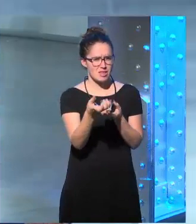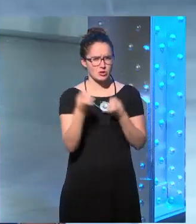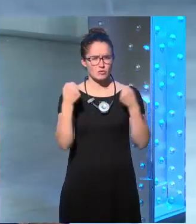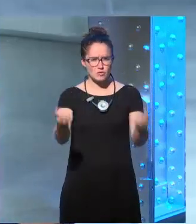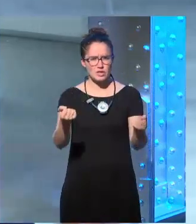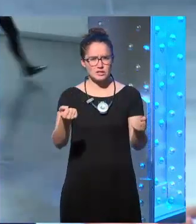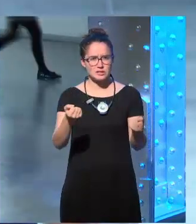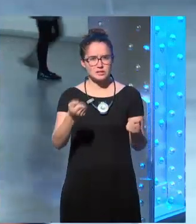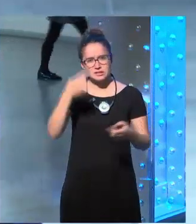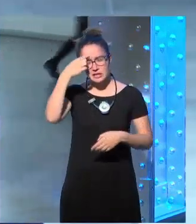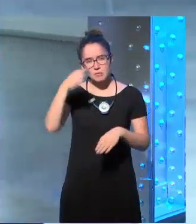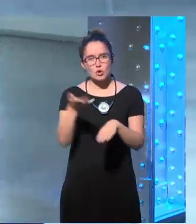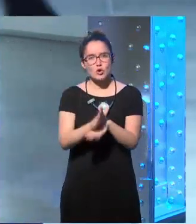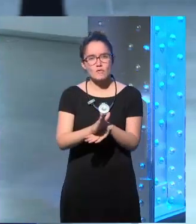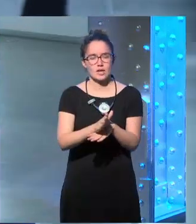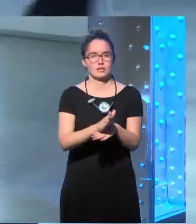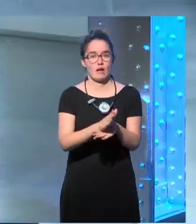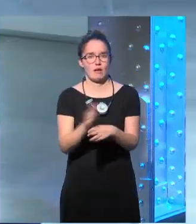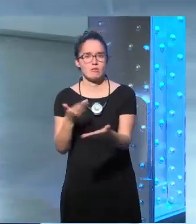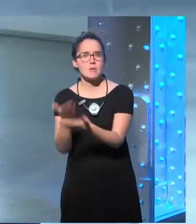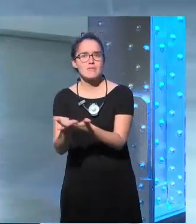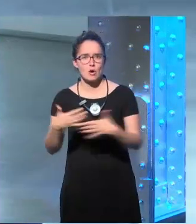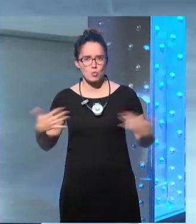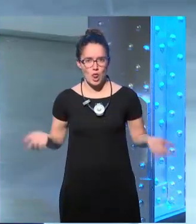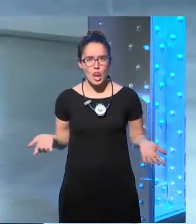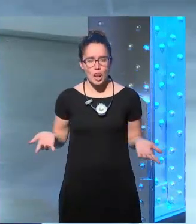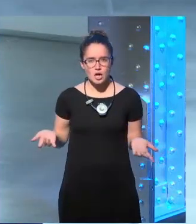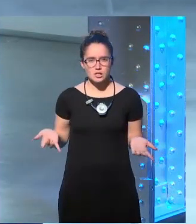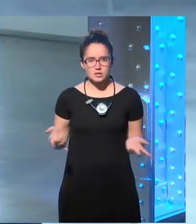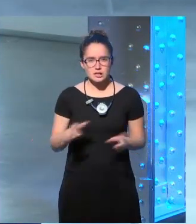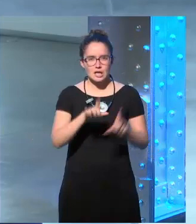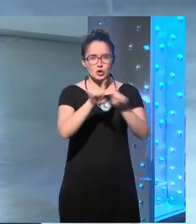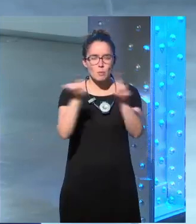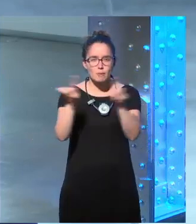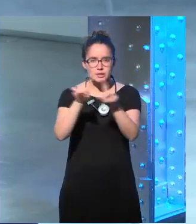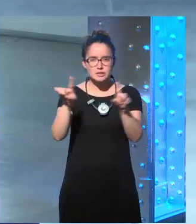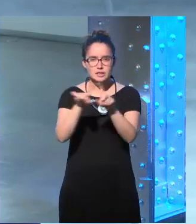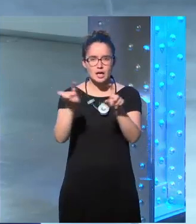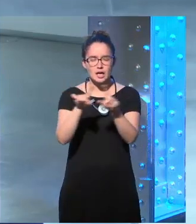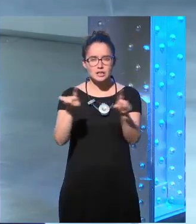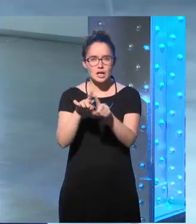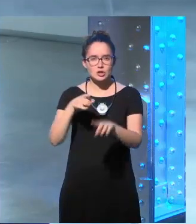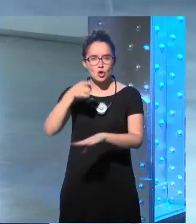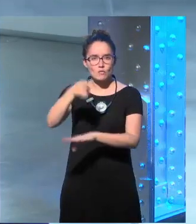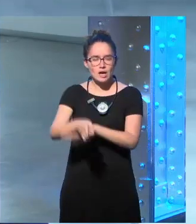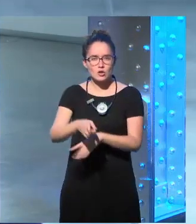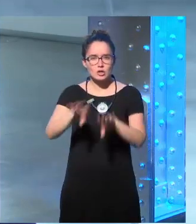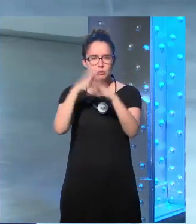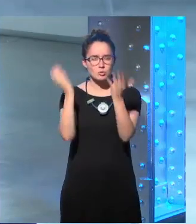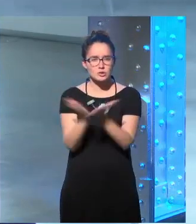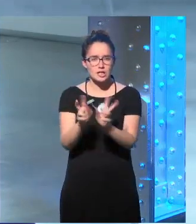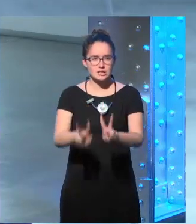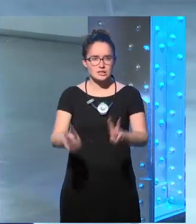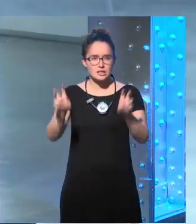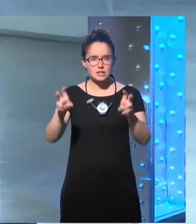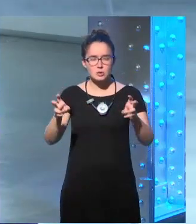have a great number of data. We know very well what the demands of the labor market are, what the businesses